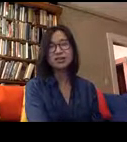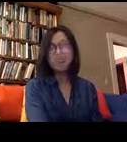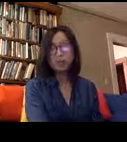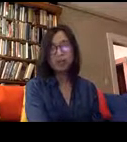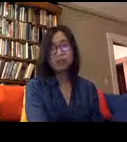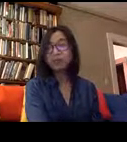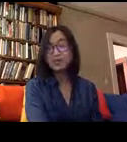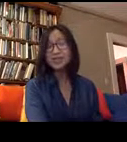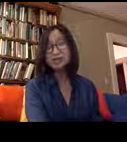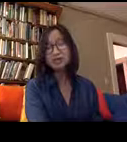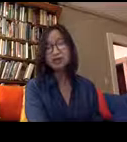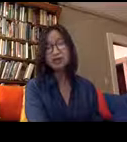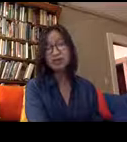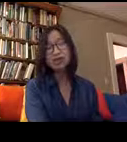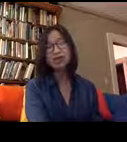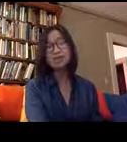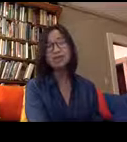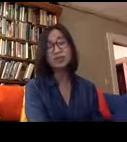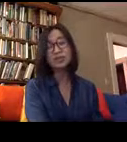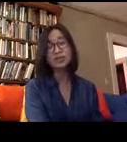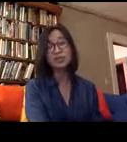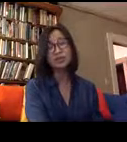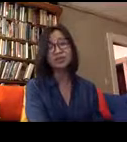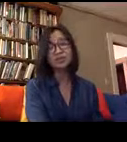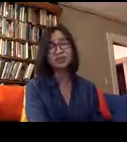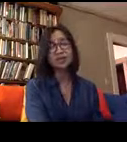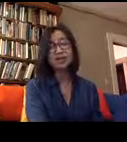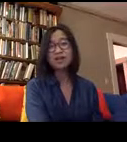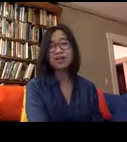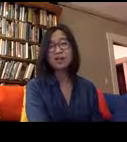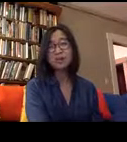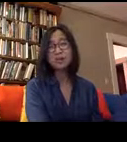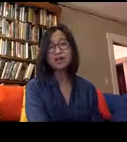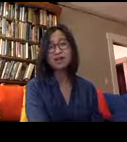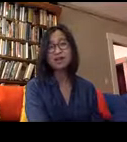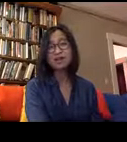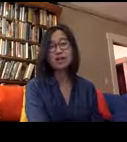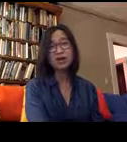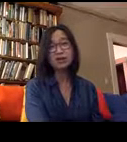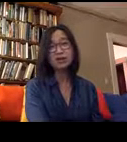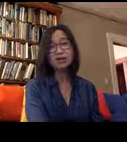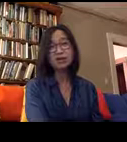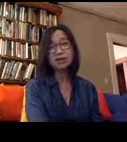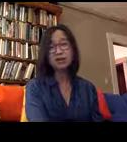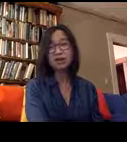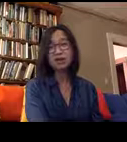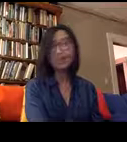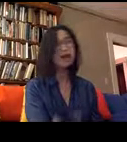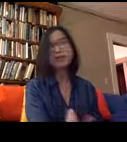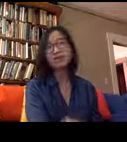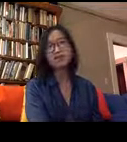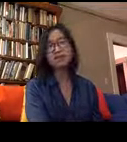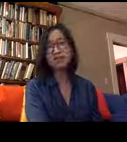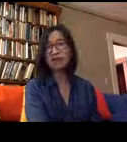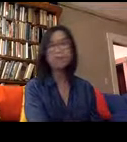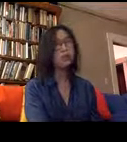is boring, but to me, working is creating. And I will be waking up in the morning, I have